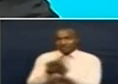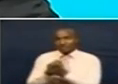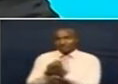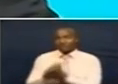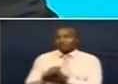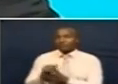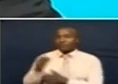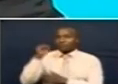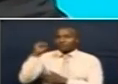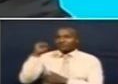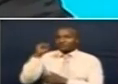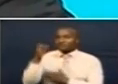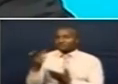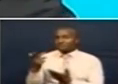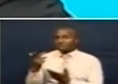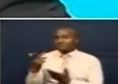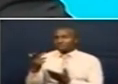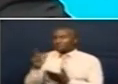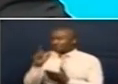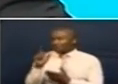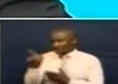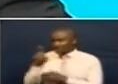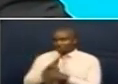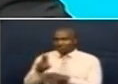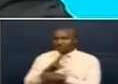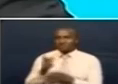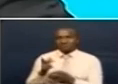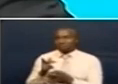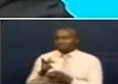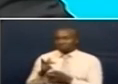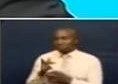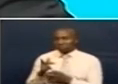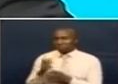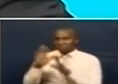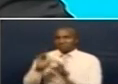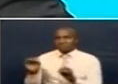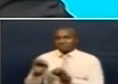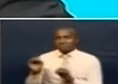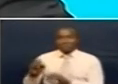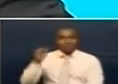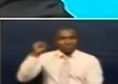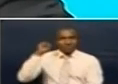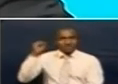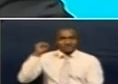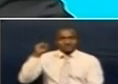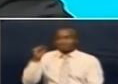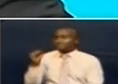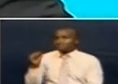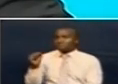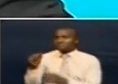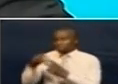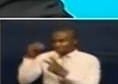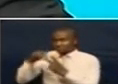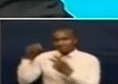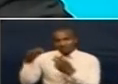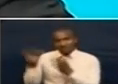social descriptions like misfit do not really apply. Politics is a game of free choice, especially in a democracy such